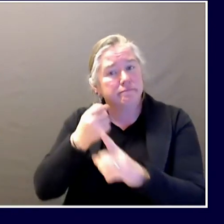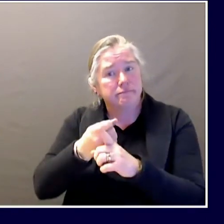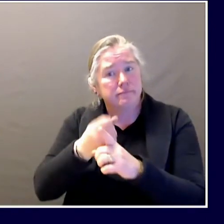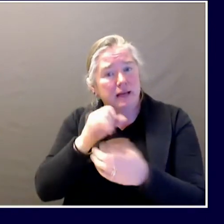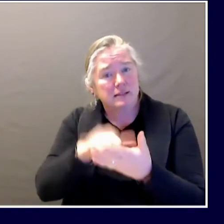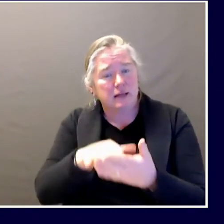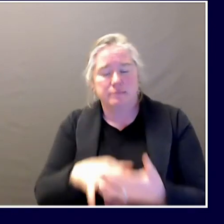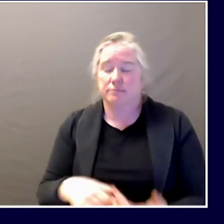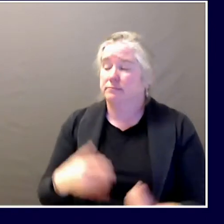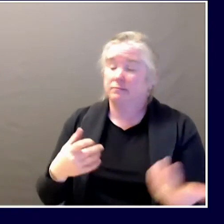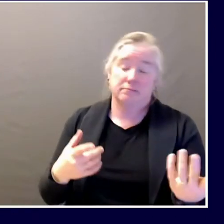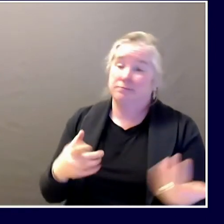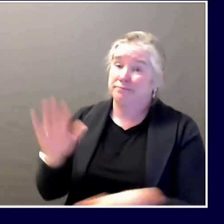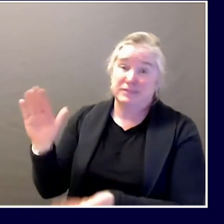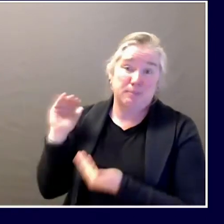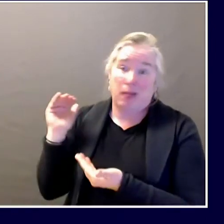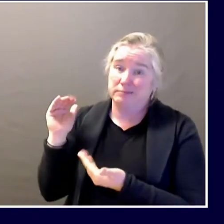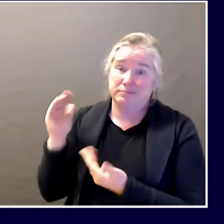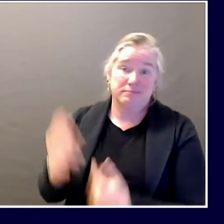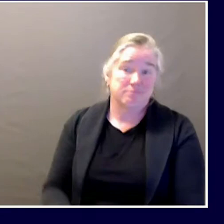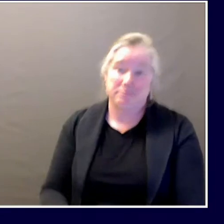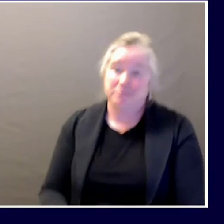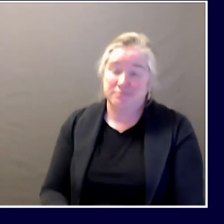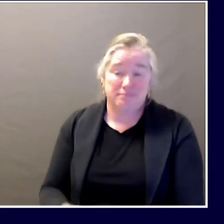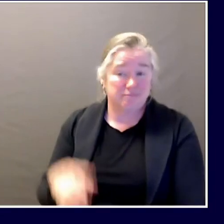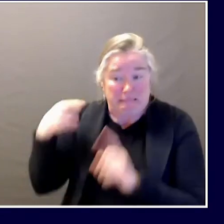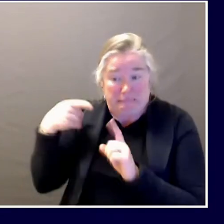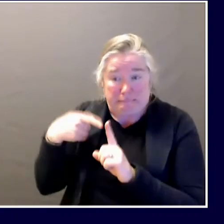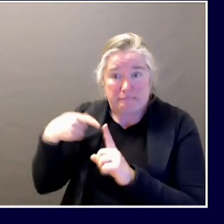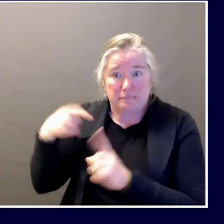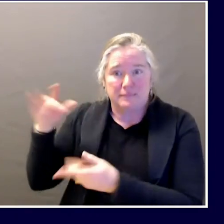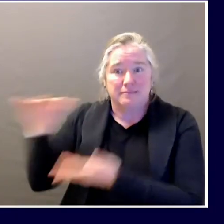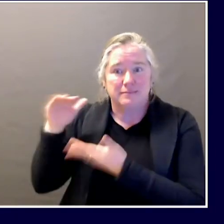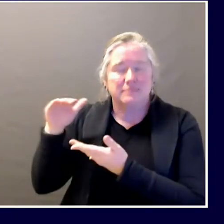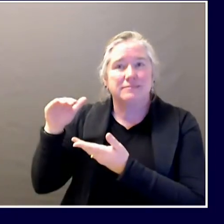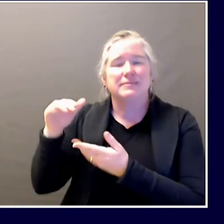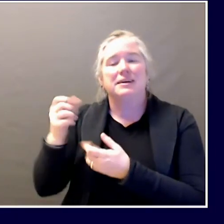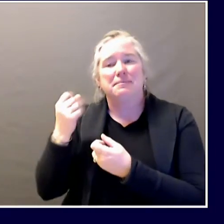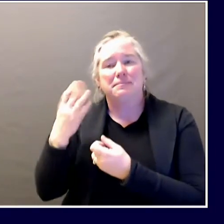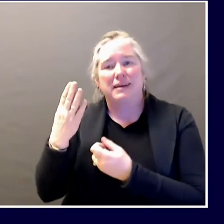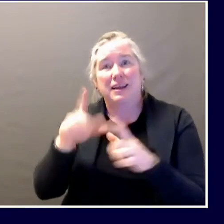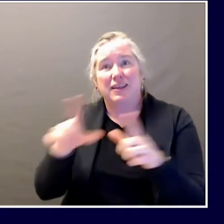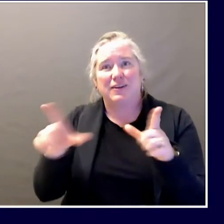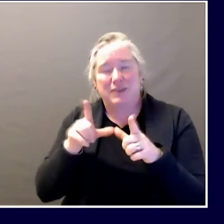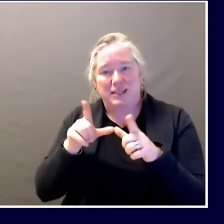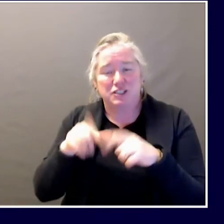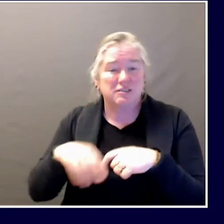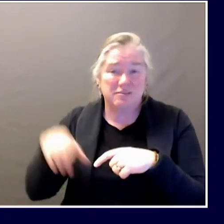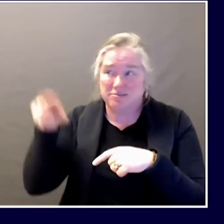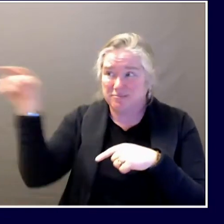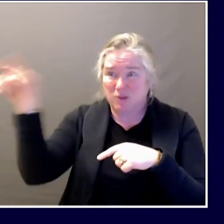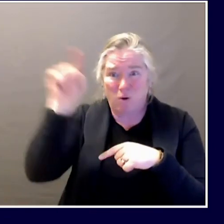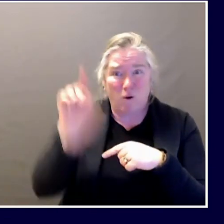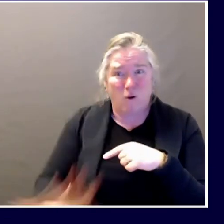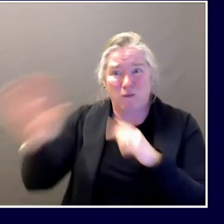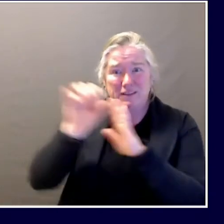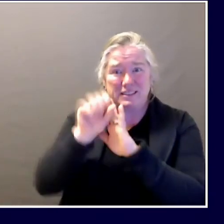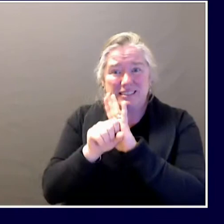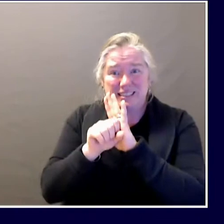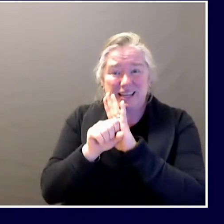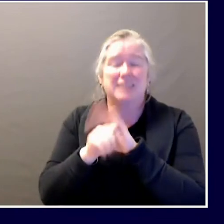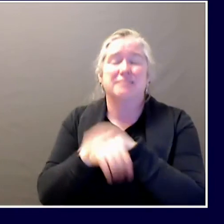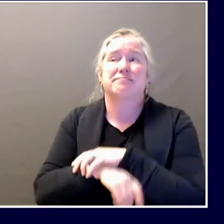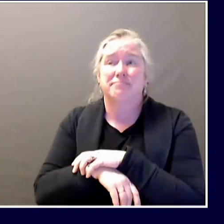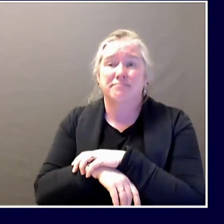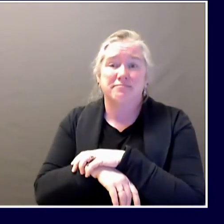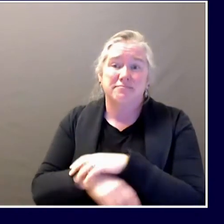what I've spoken with so many medical directors, site operators across the state, and when they are